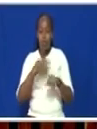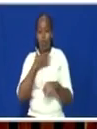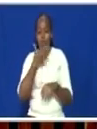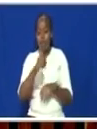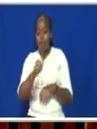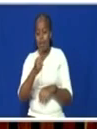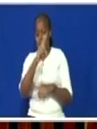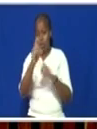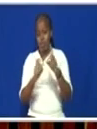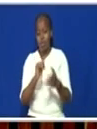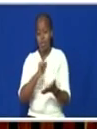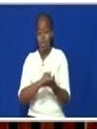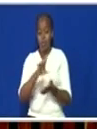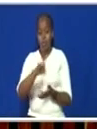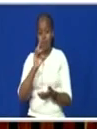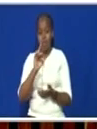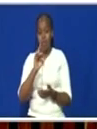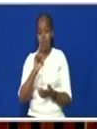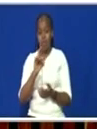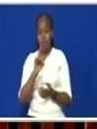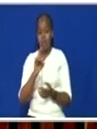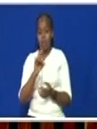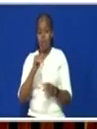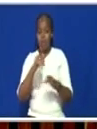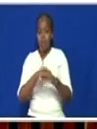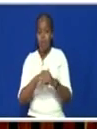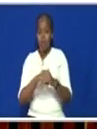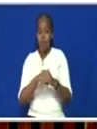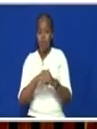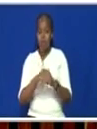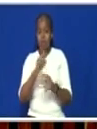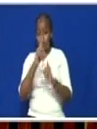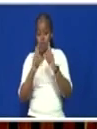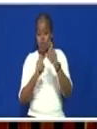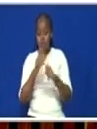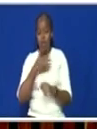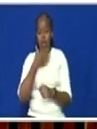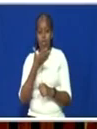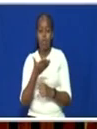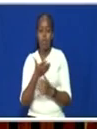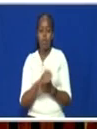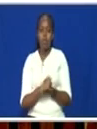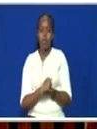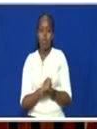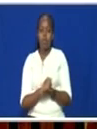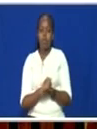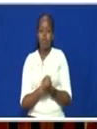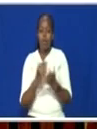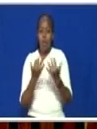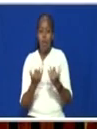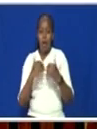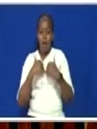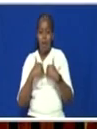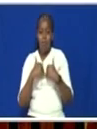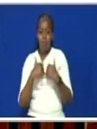that comes along your way in as far as these structured questions are concerned. So I have just a